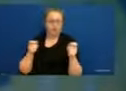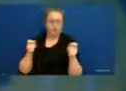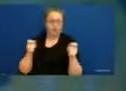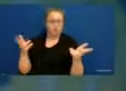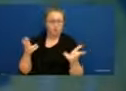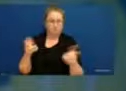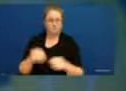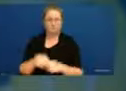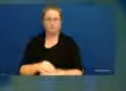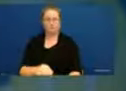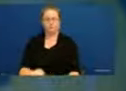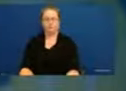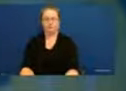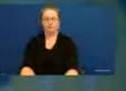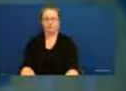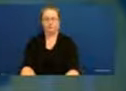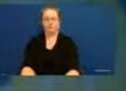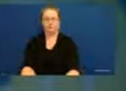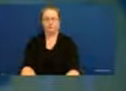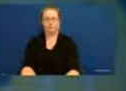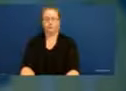which is